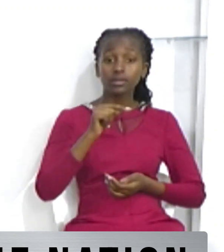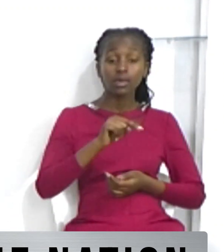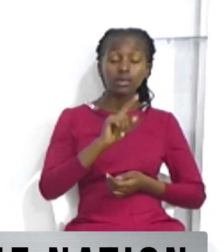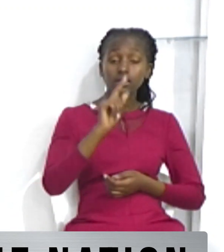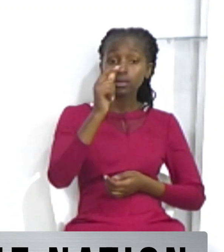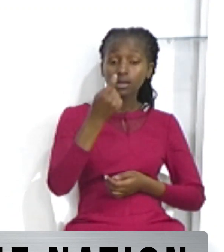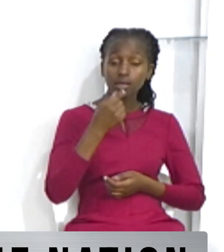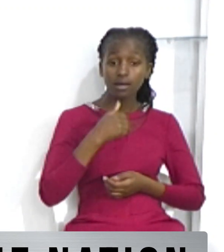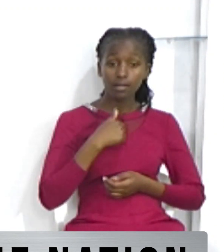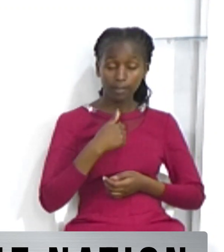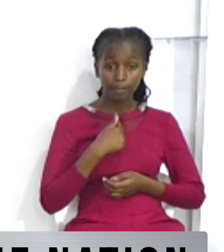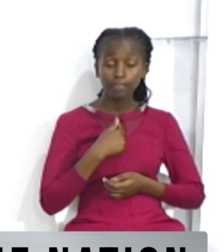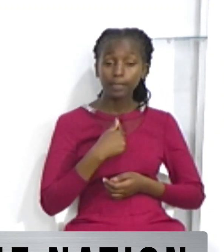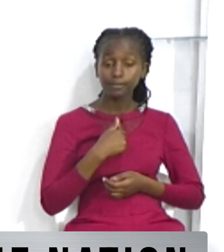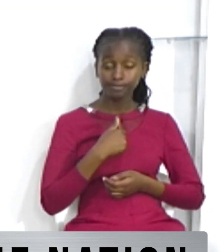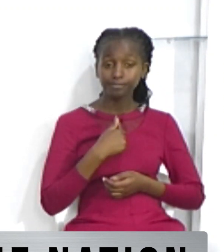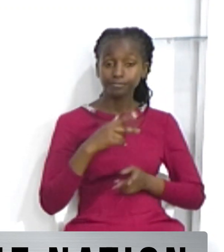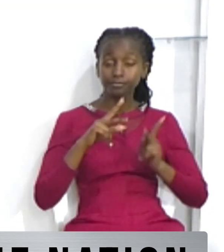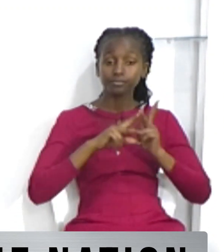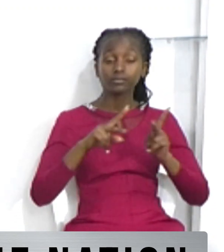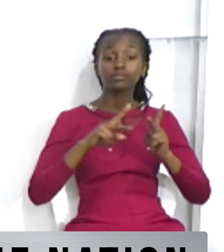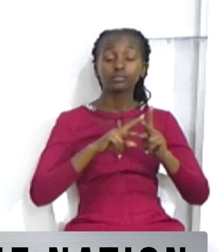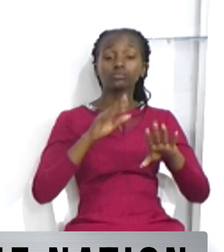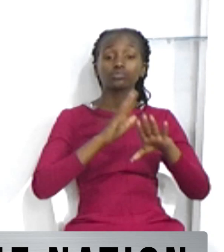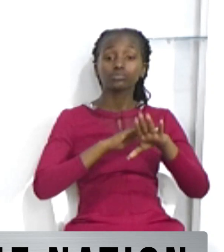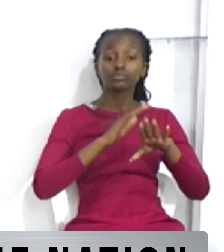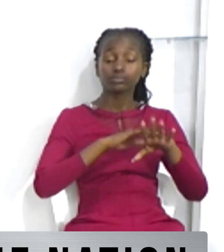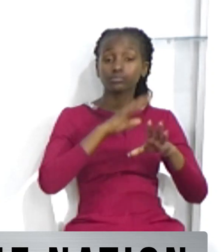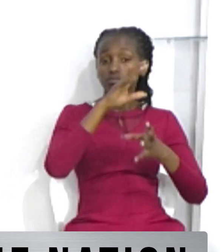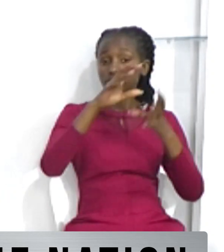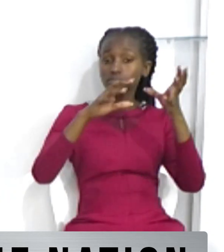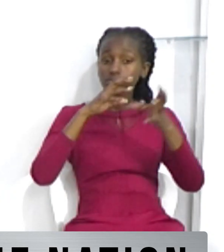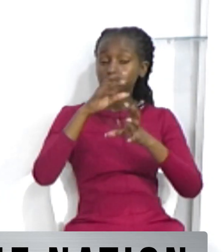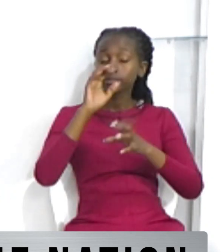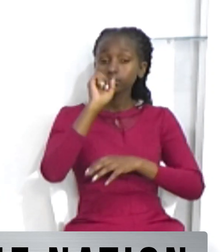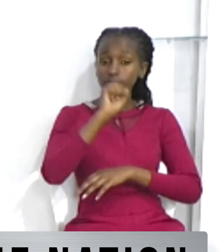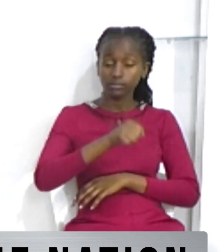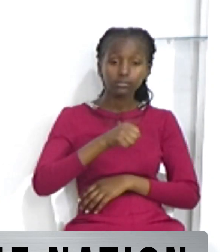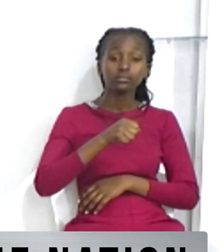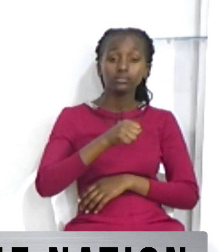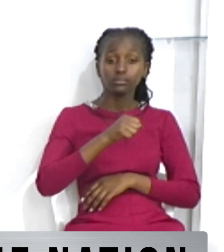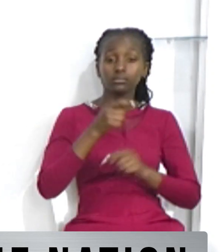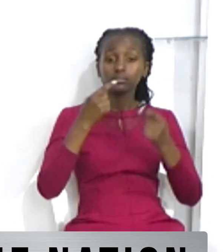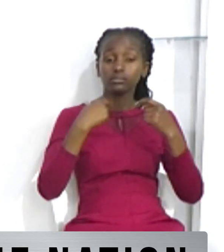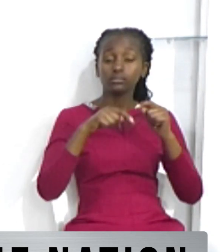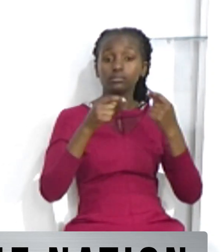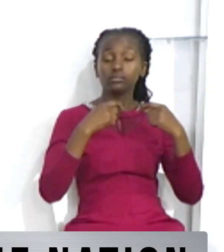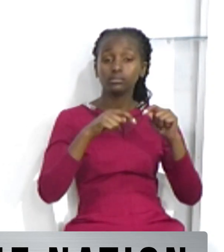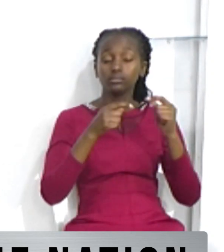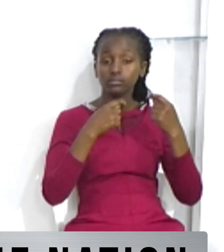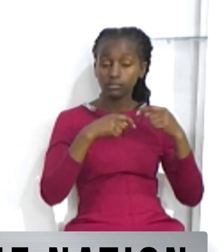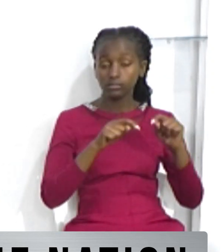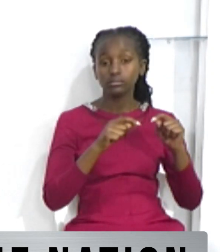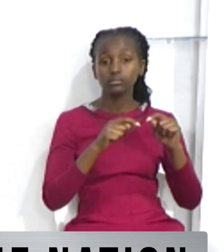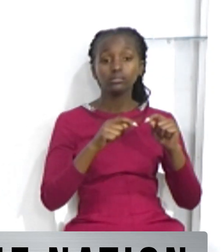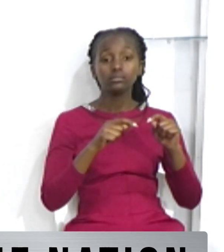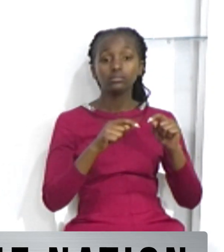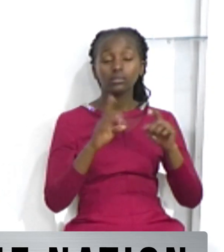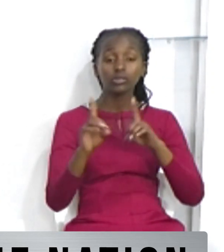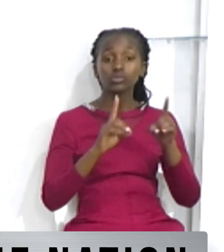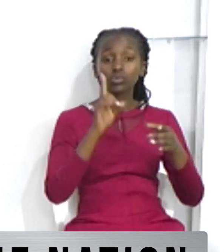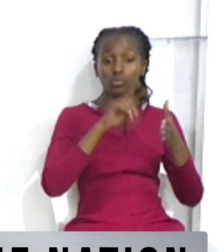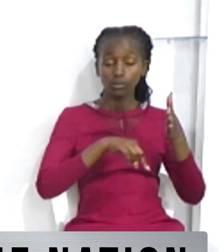a very good climate, we need to go for what we are at